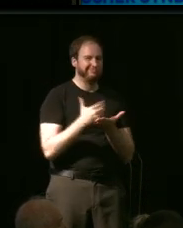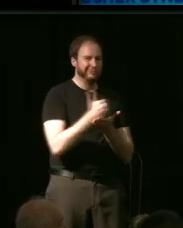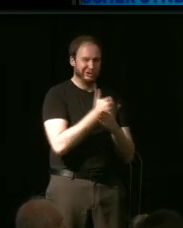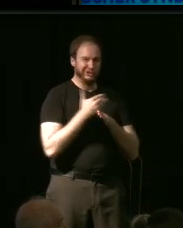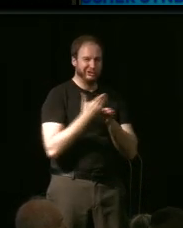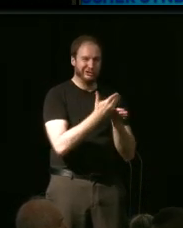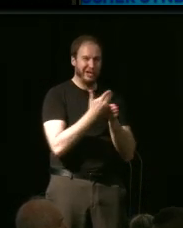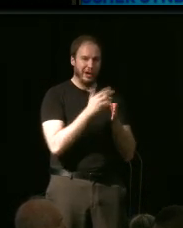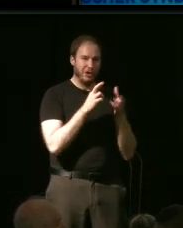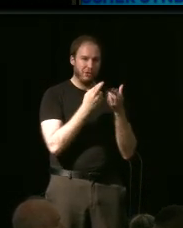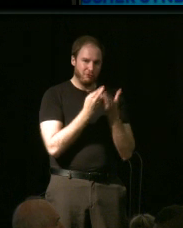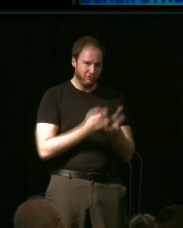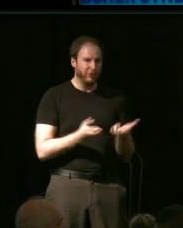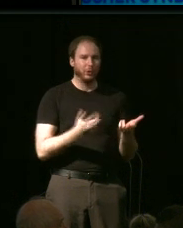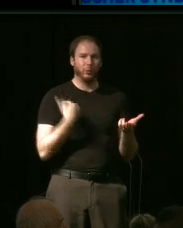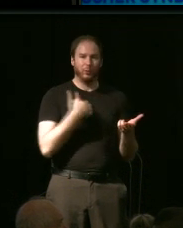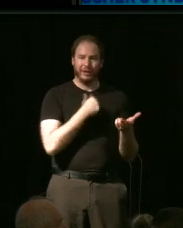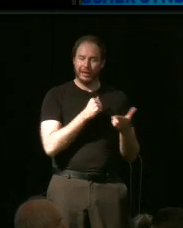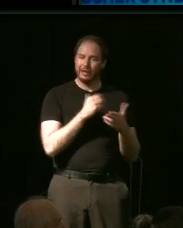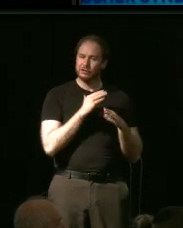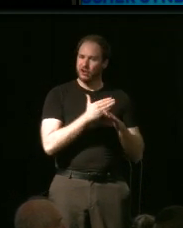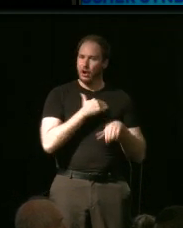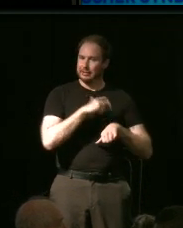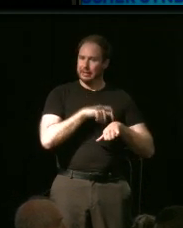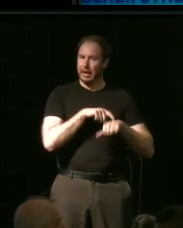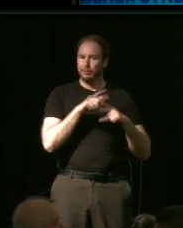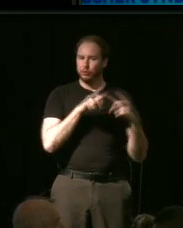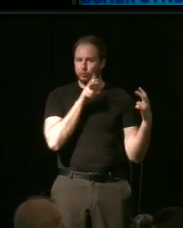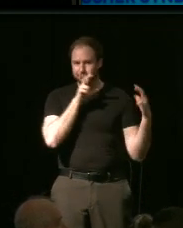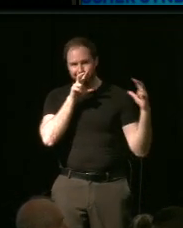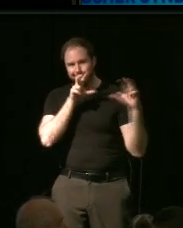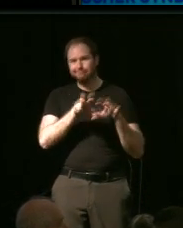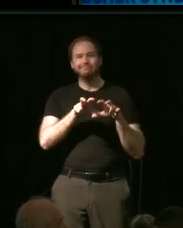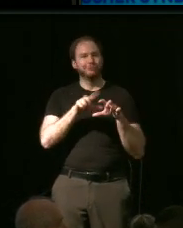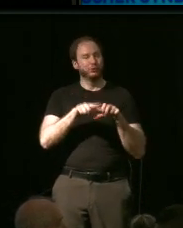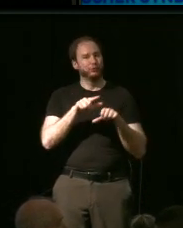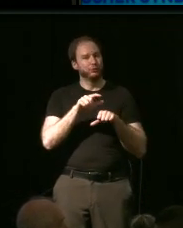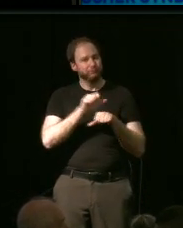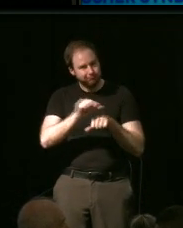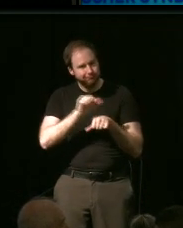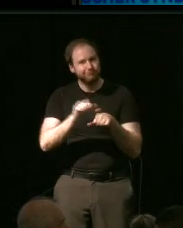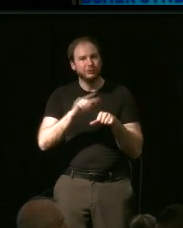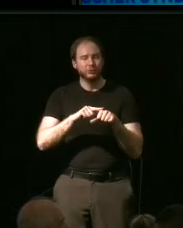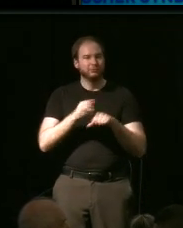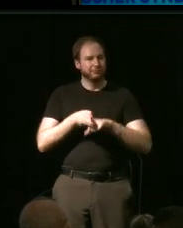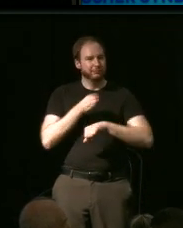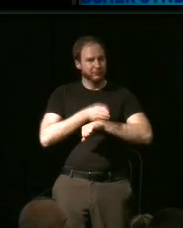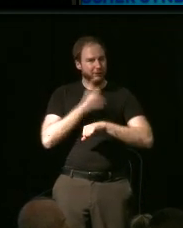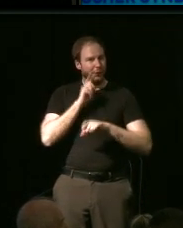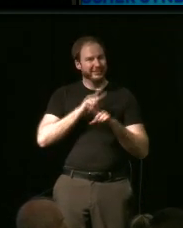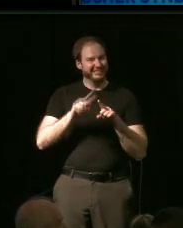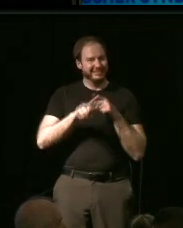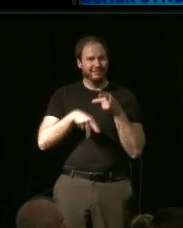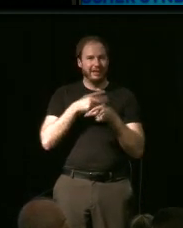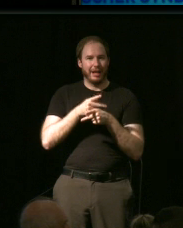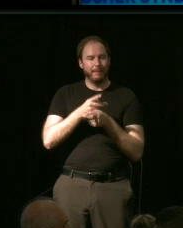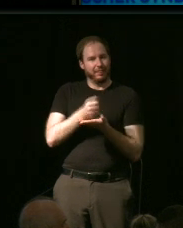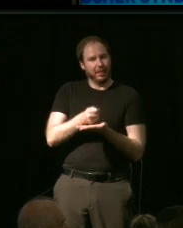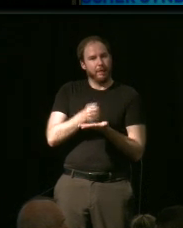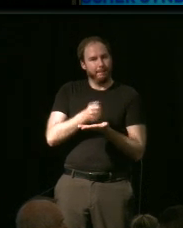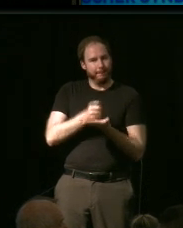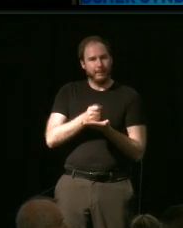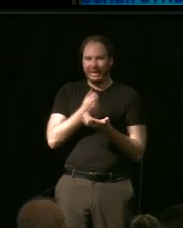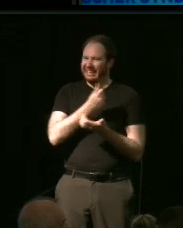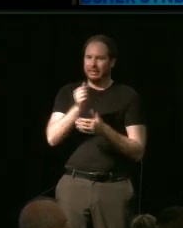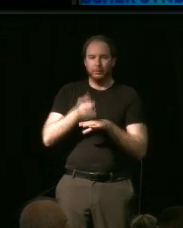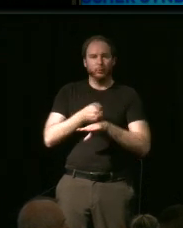can pool together talent, and that we can really work together toward meaningful therapies and just